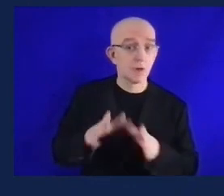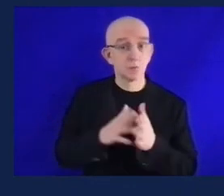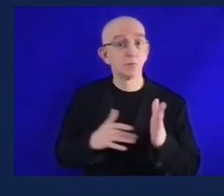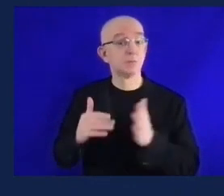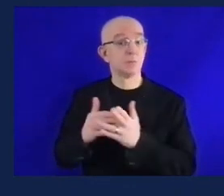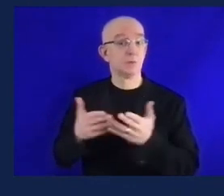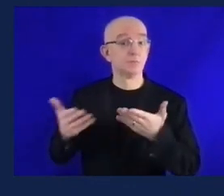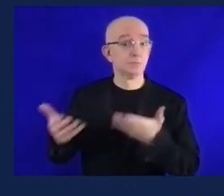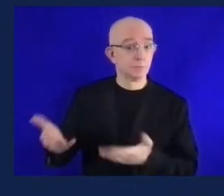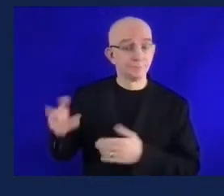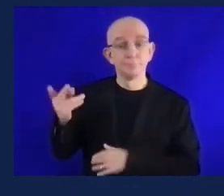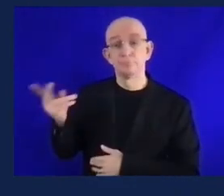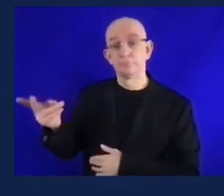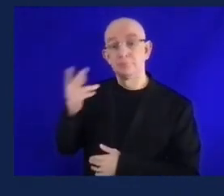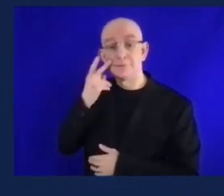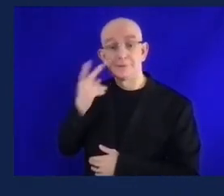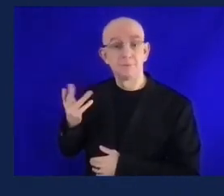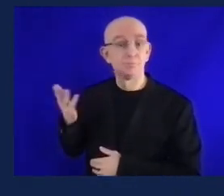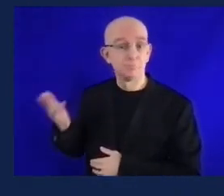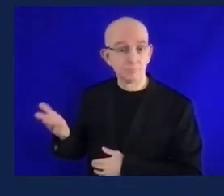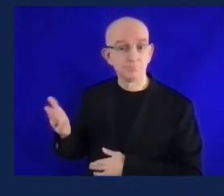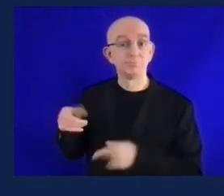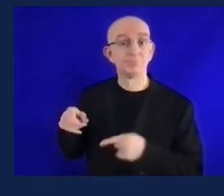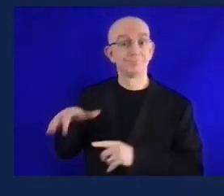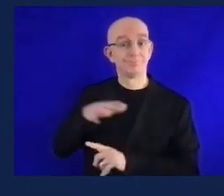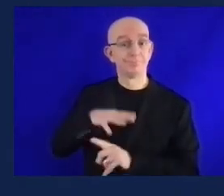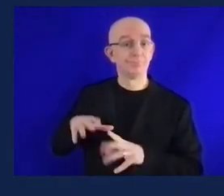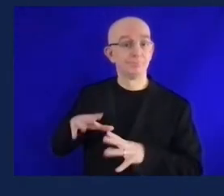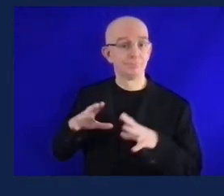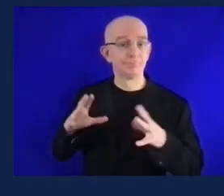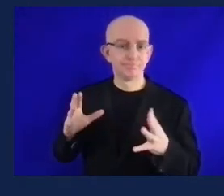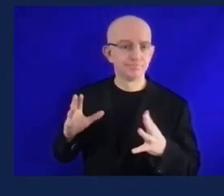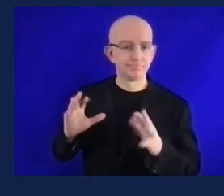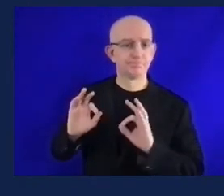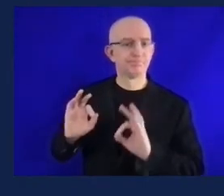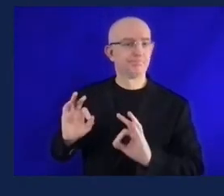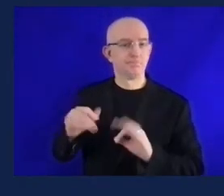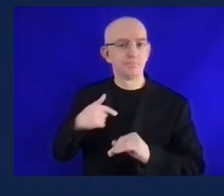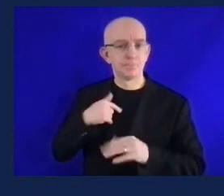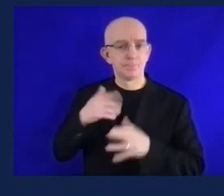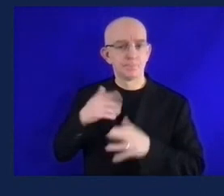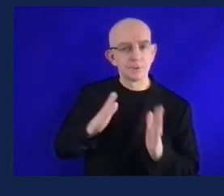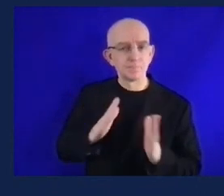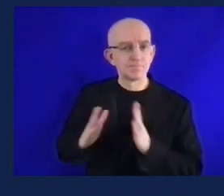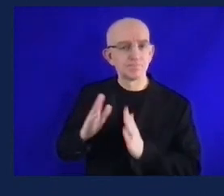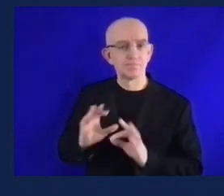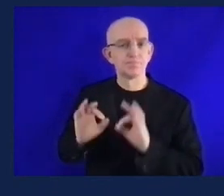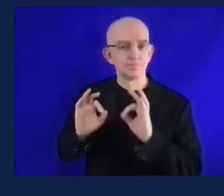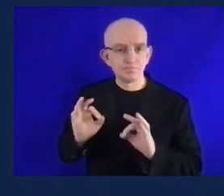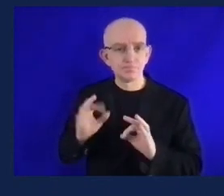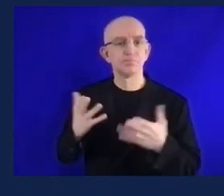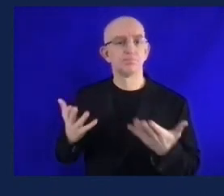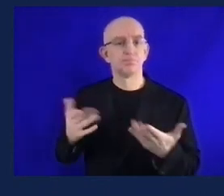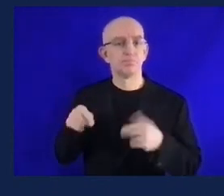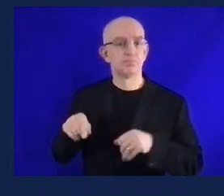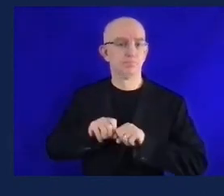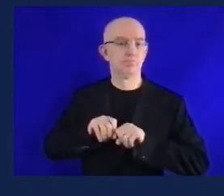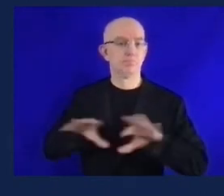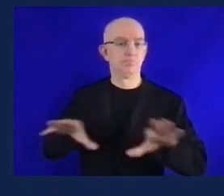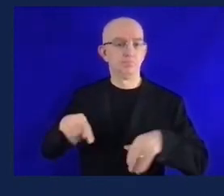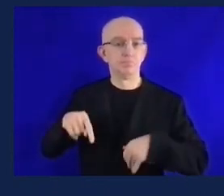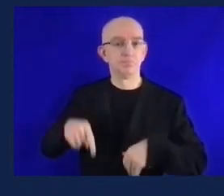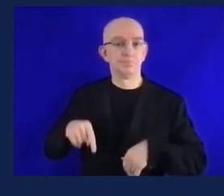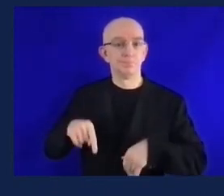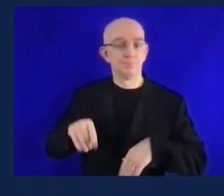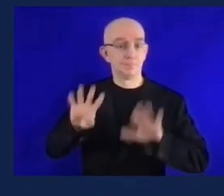been delayed, but I expect that it will be published next week. So once it is published, then you are very welcome to go and